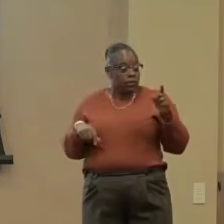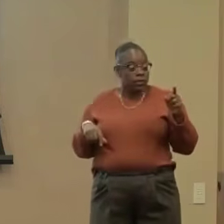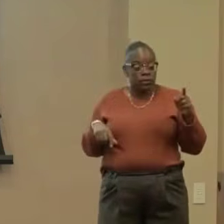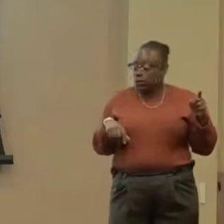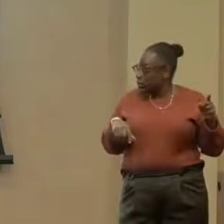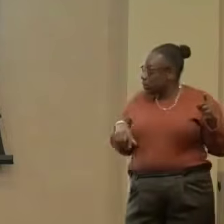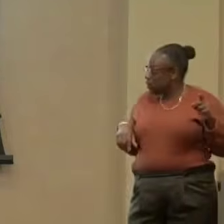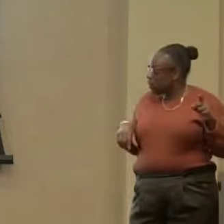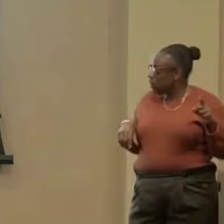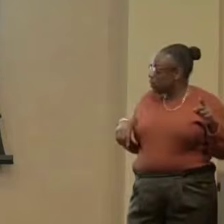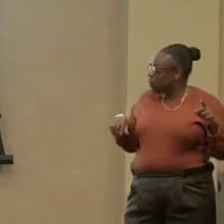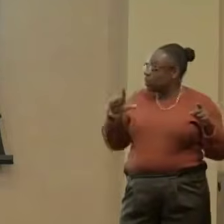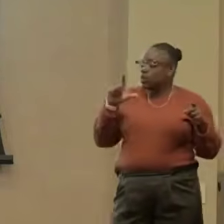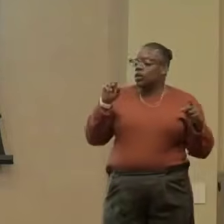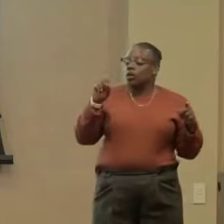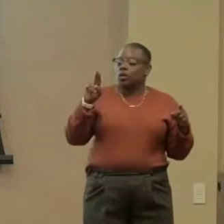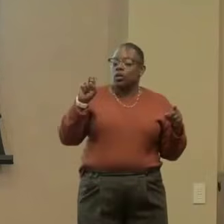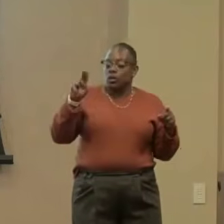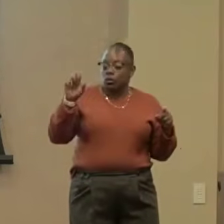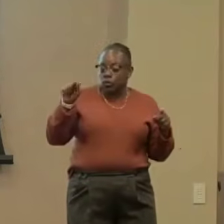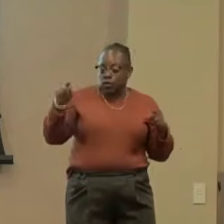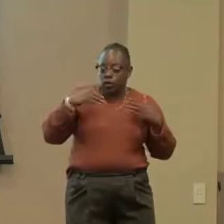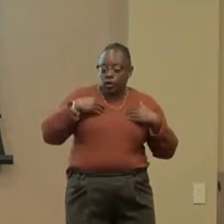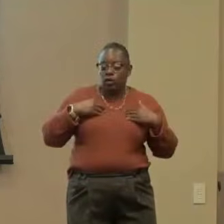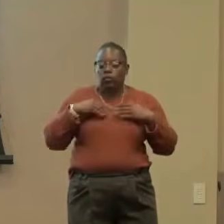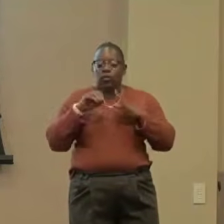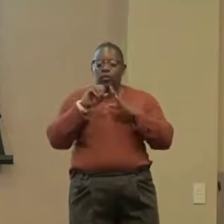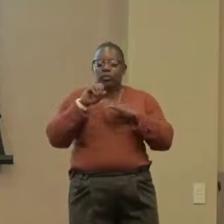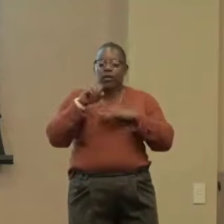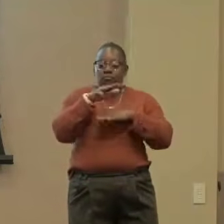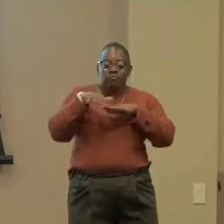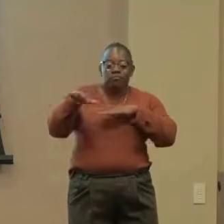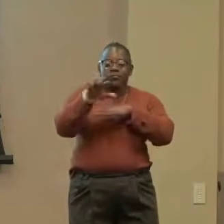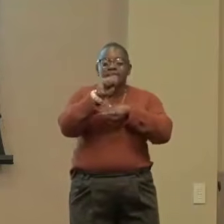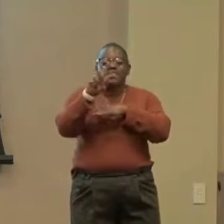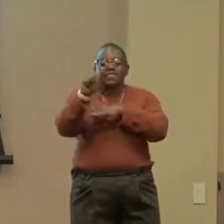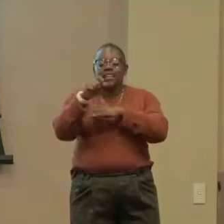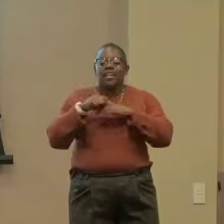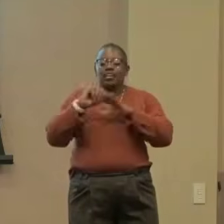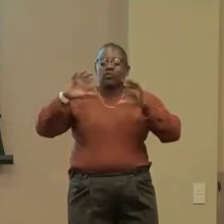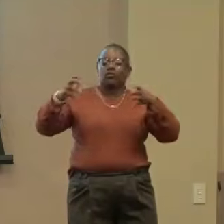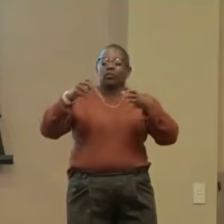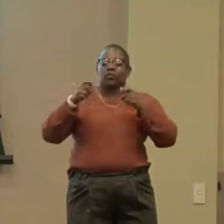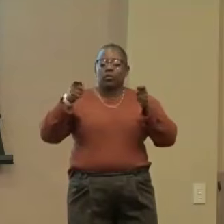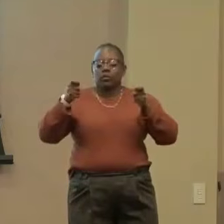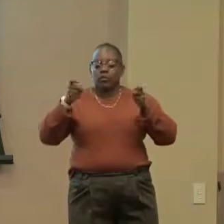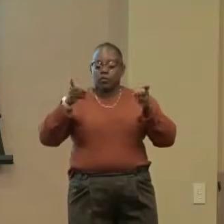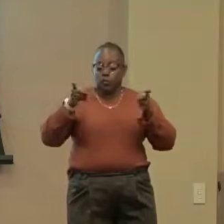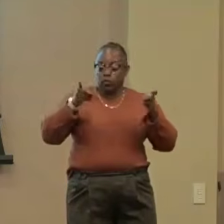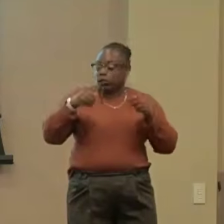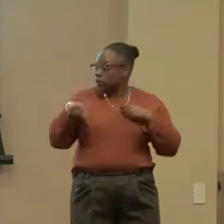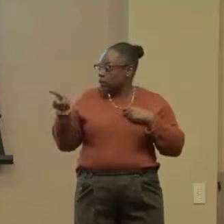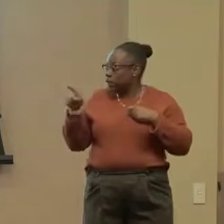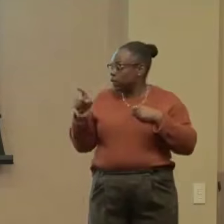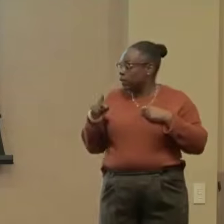mean, you're a leader on a set. You certainly have a whole crew working for you and you're directing. How do you manage that? Yeah, I empathize